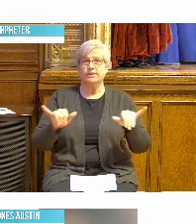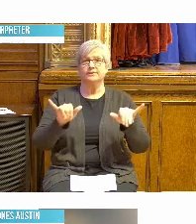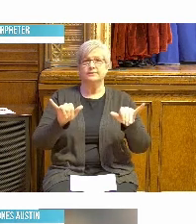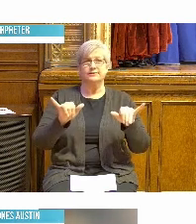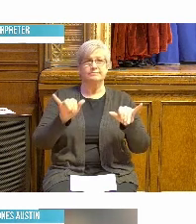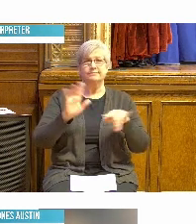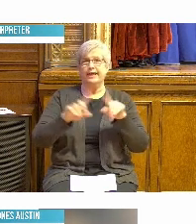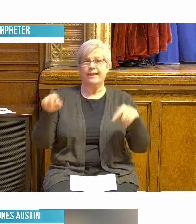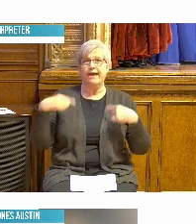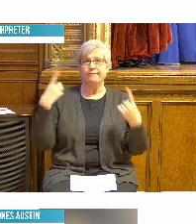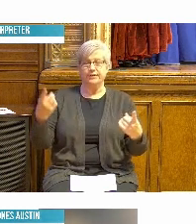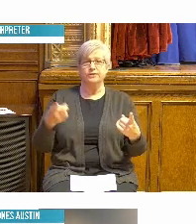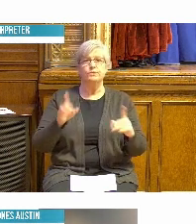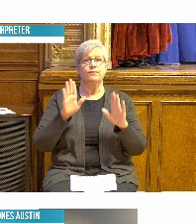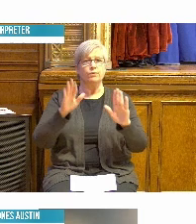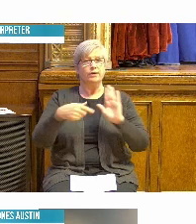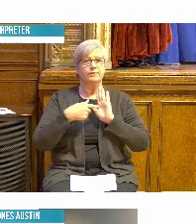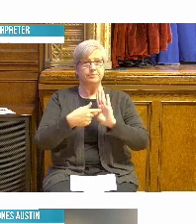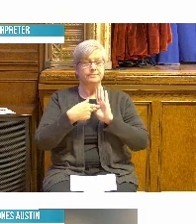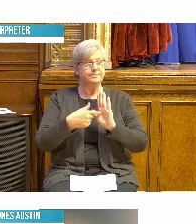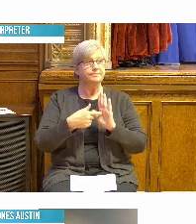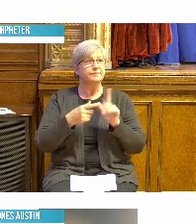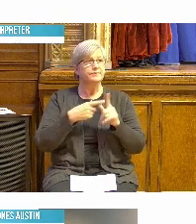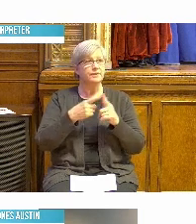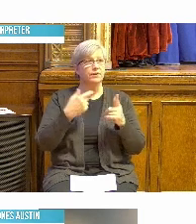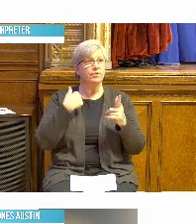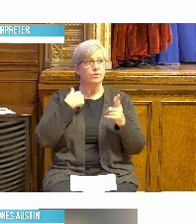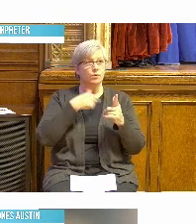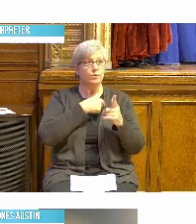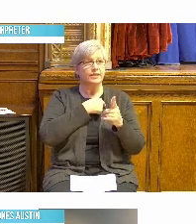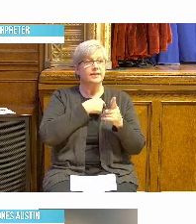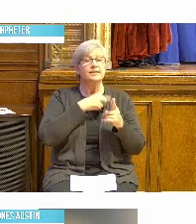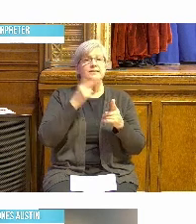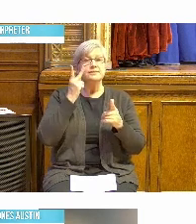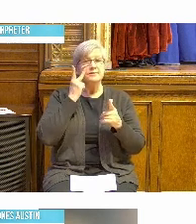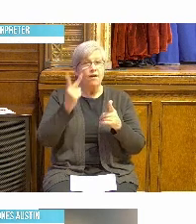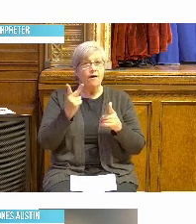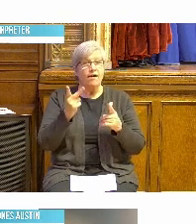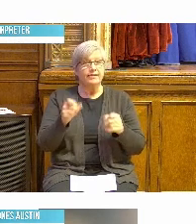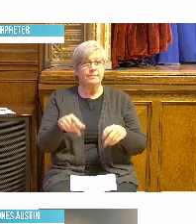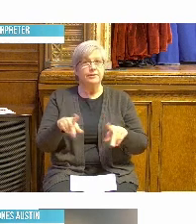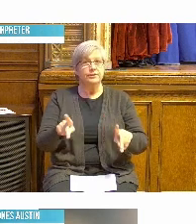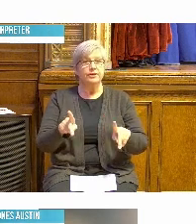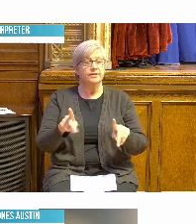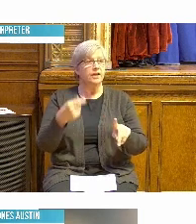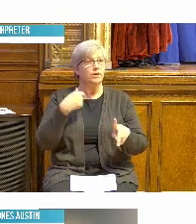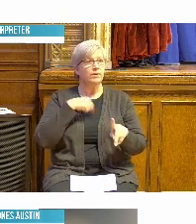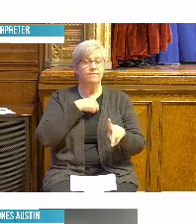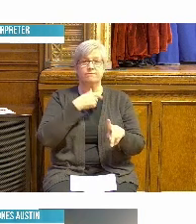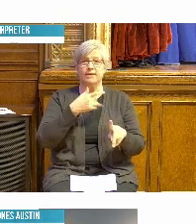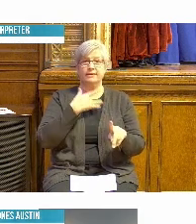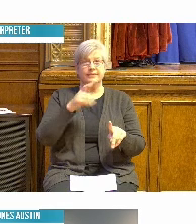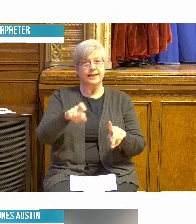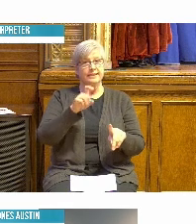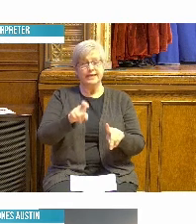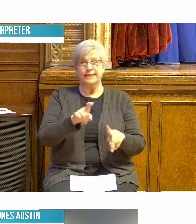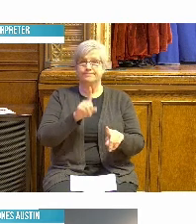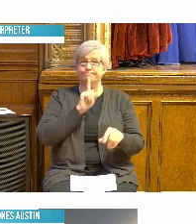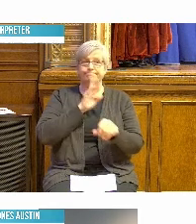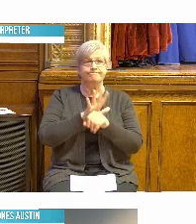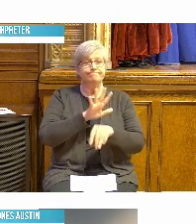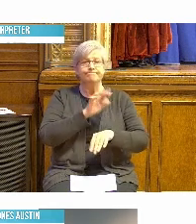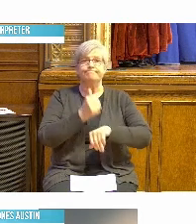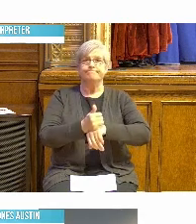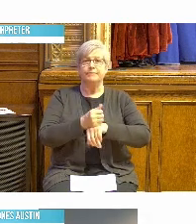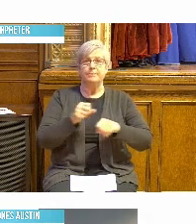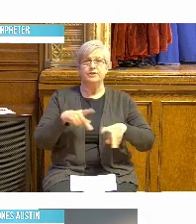history. And we have a great representation. And with that, we saw this opportunity, and we felt a need and a commitment to seize the opportunity